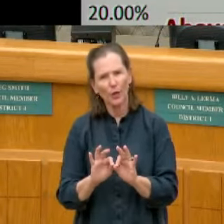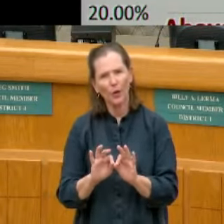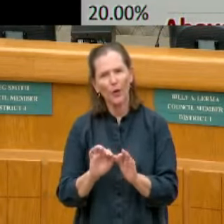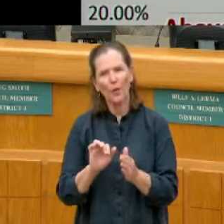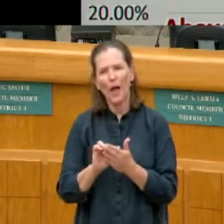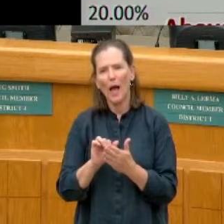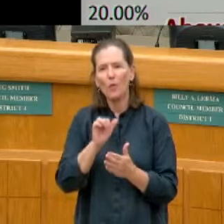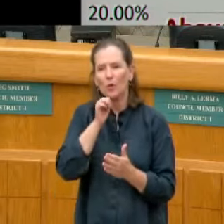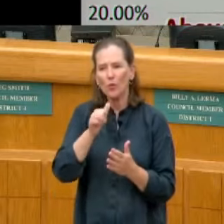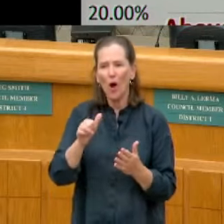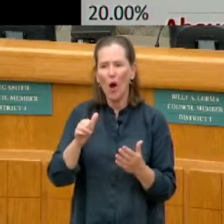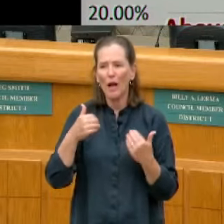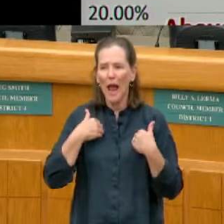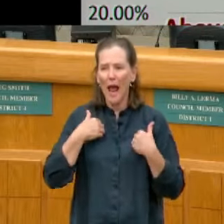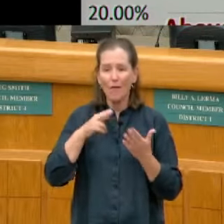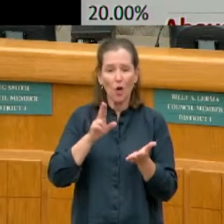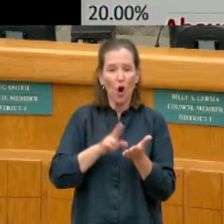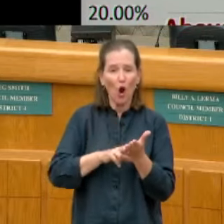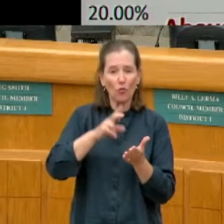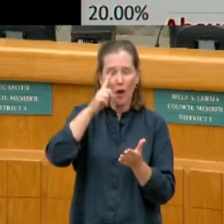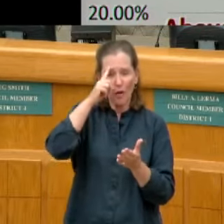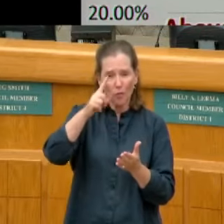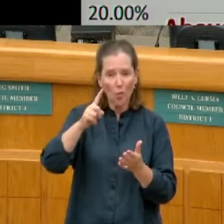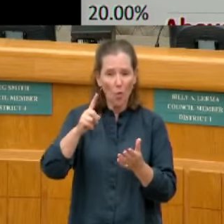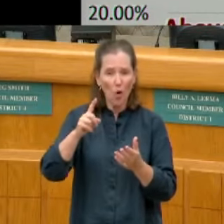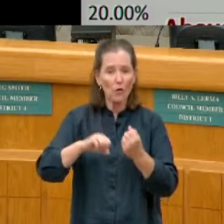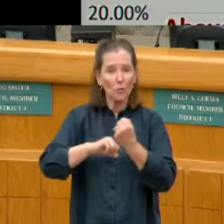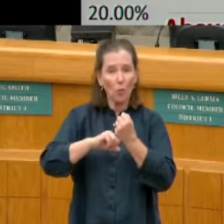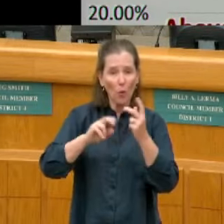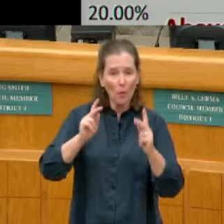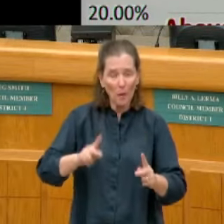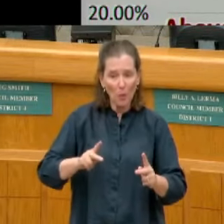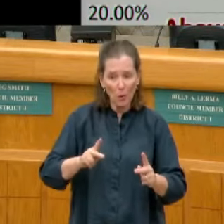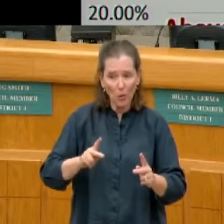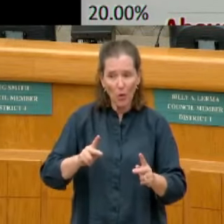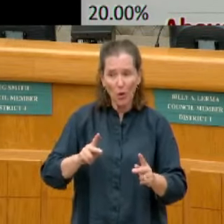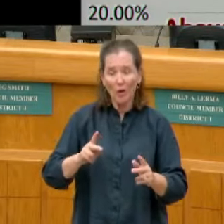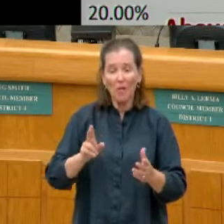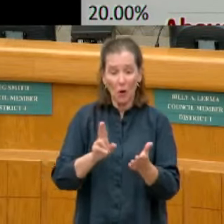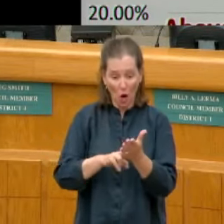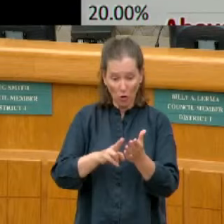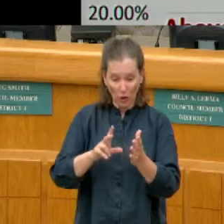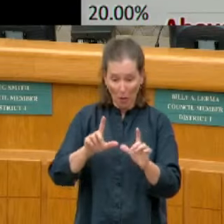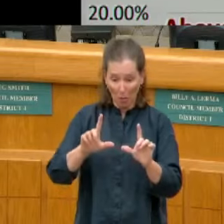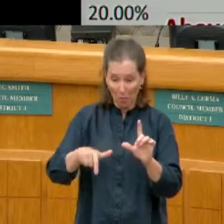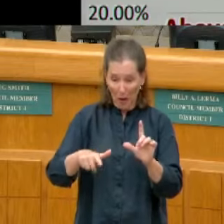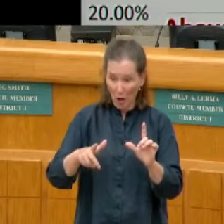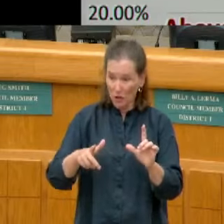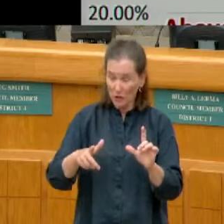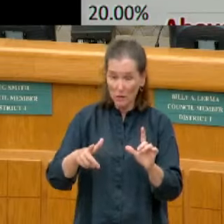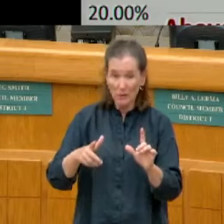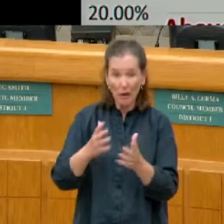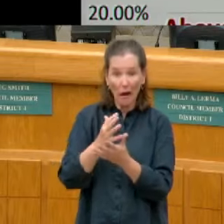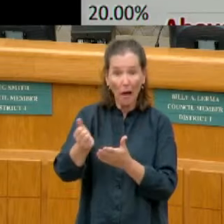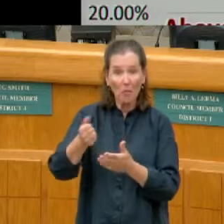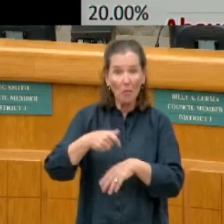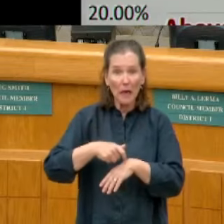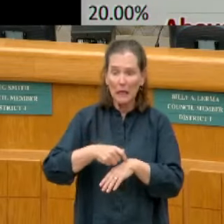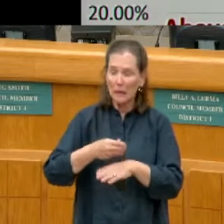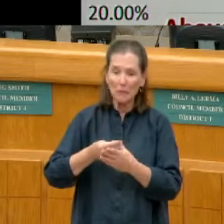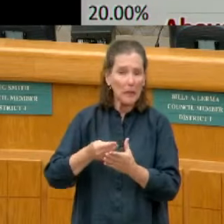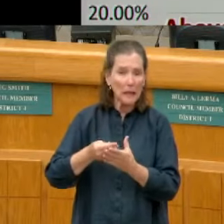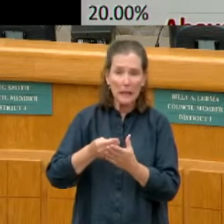expire their contracts on September 30th when there is a call to share costs. I want that signal to be met loud and clear. We